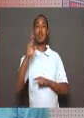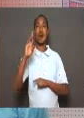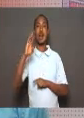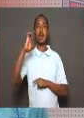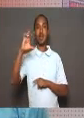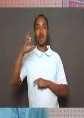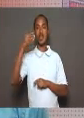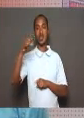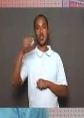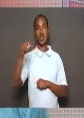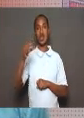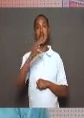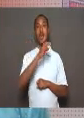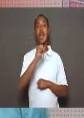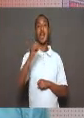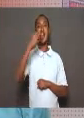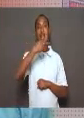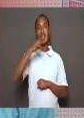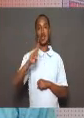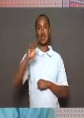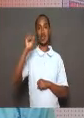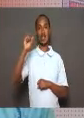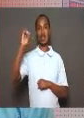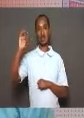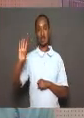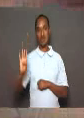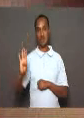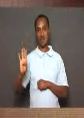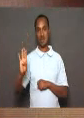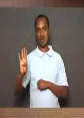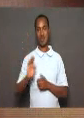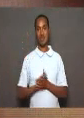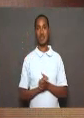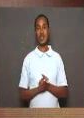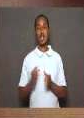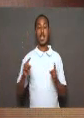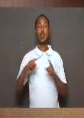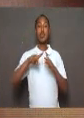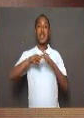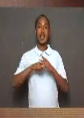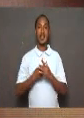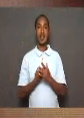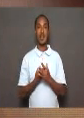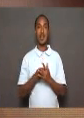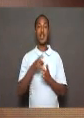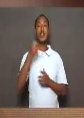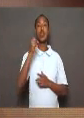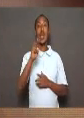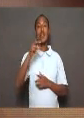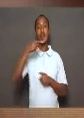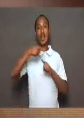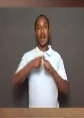barium chlorite solution and sulfuric acid. To begin,